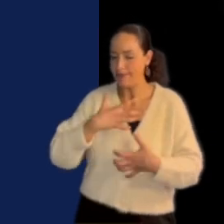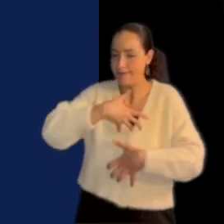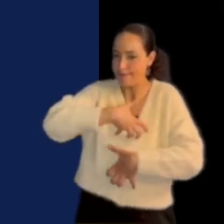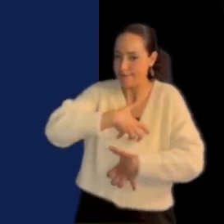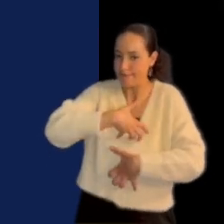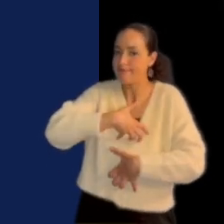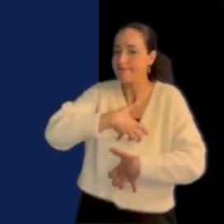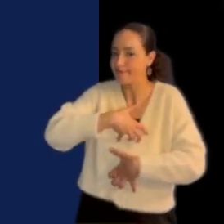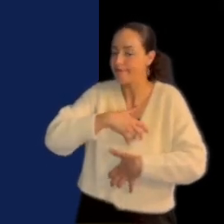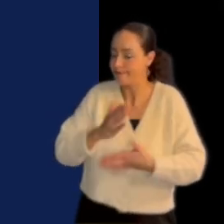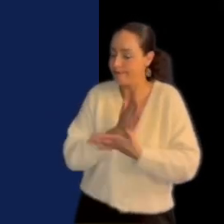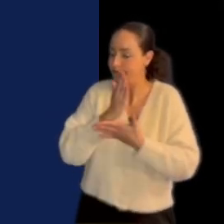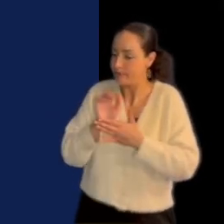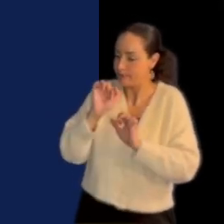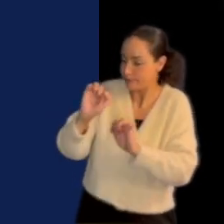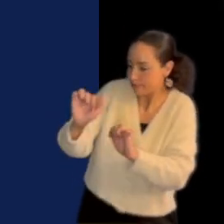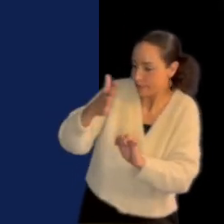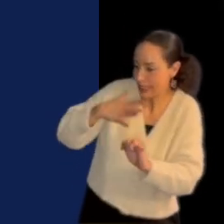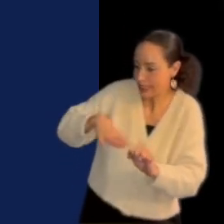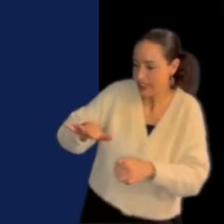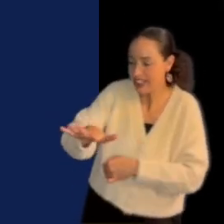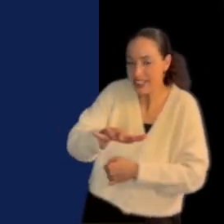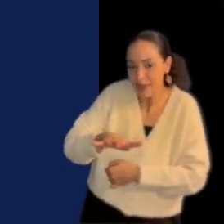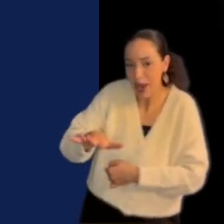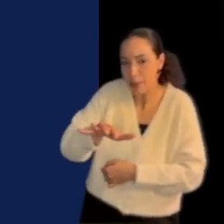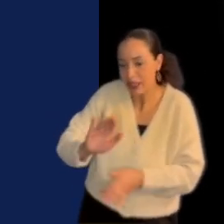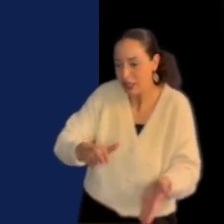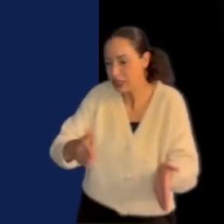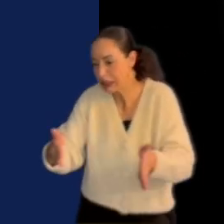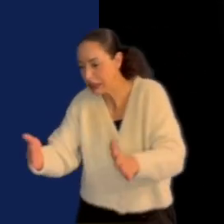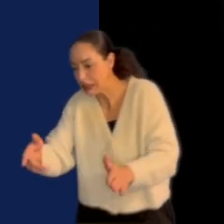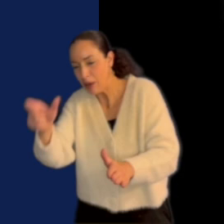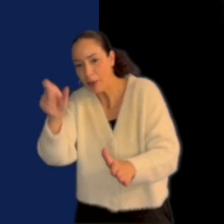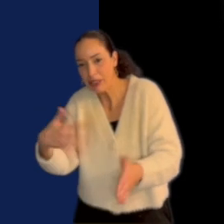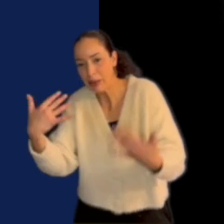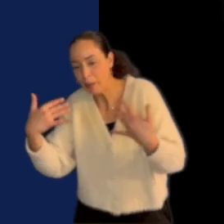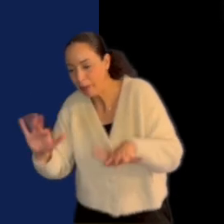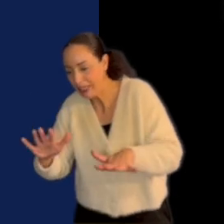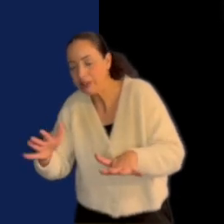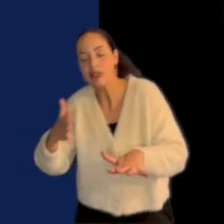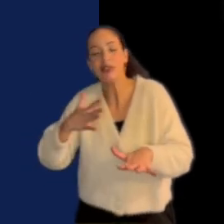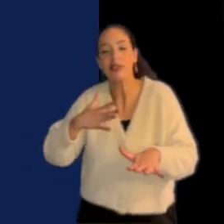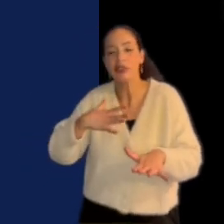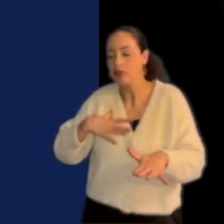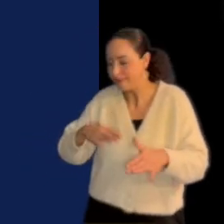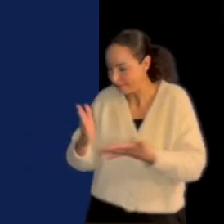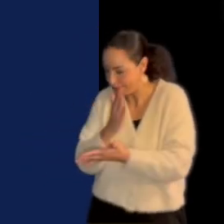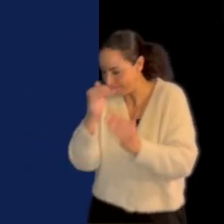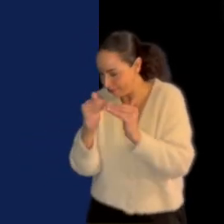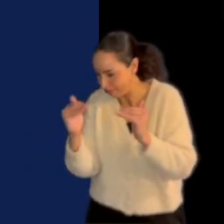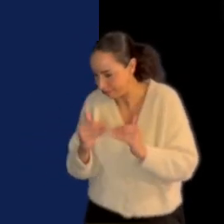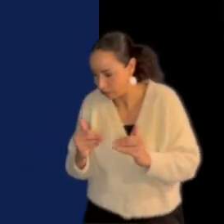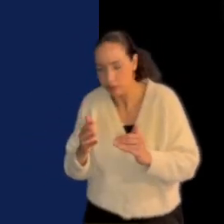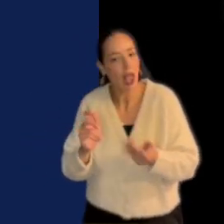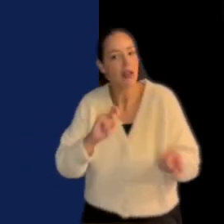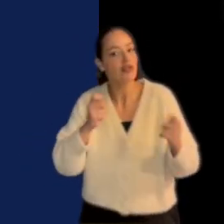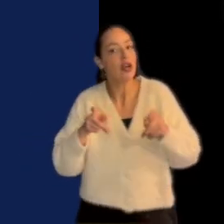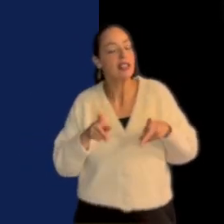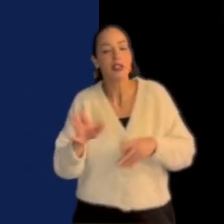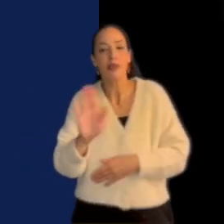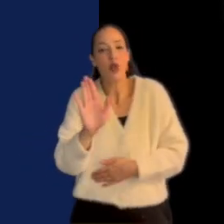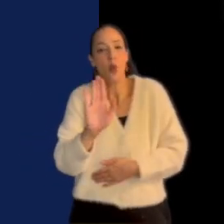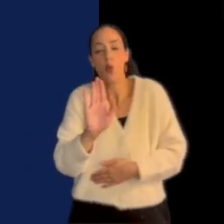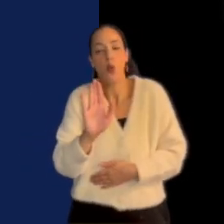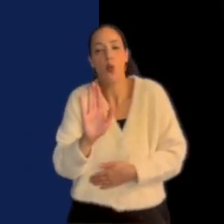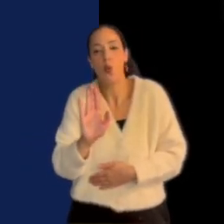took precedence over organisational processes. They could not and did not change systems, but they could and did transform